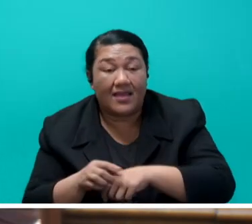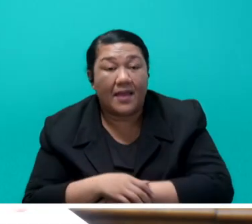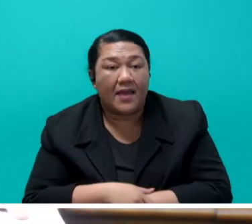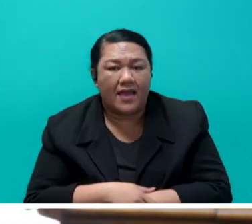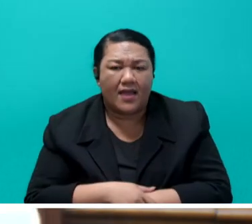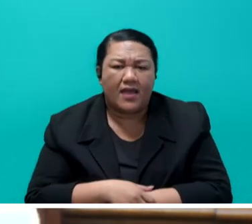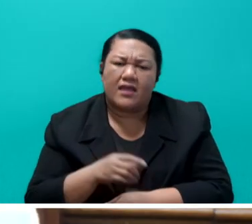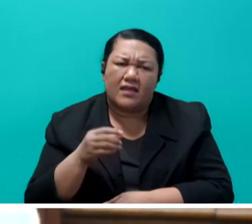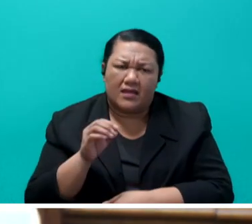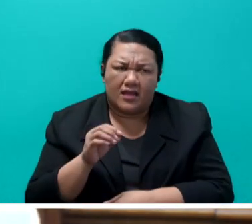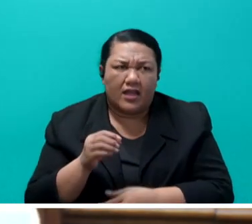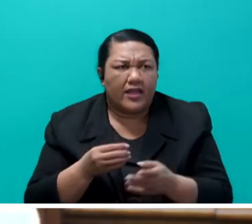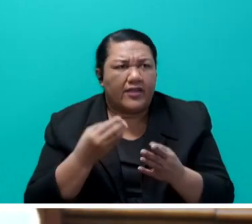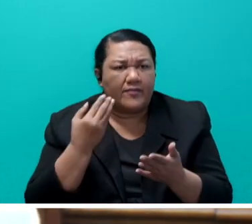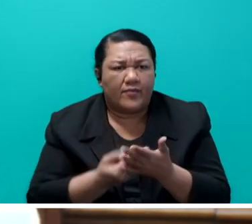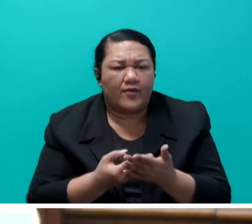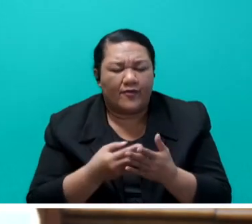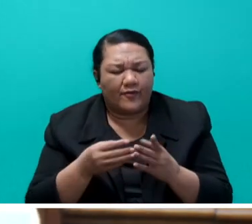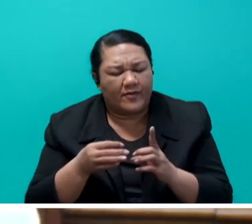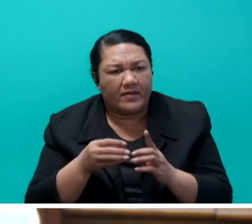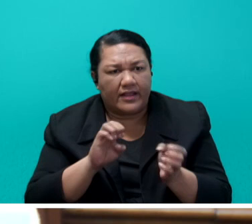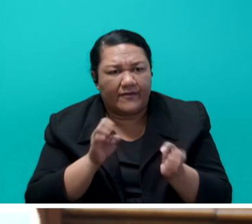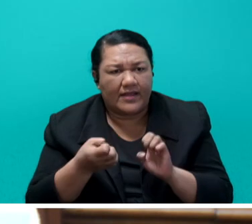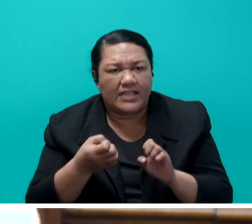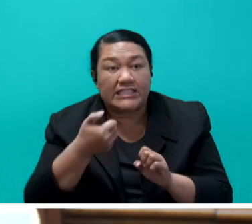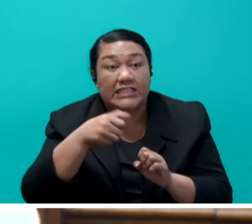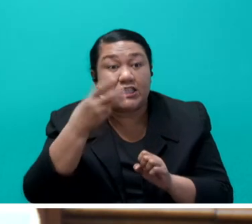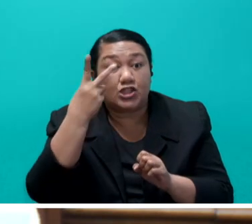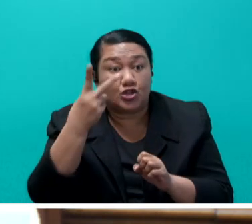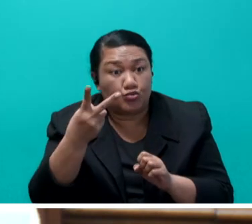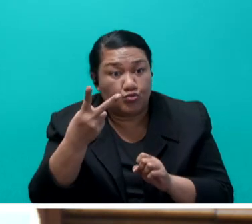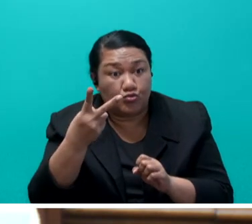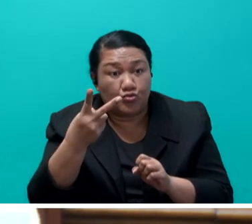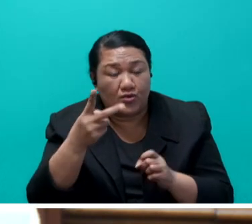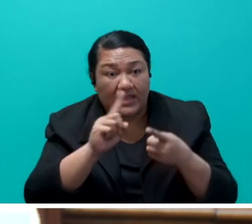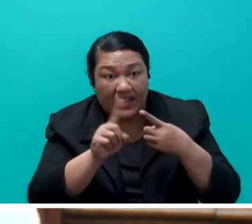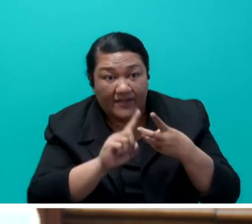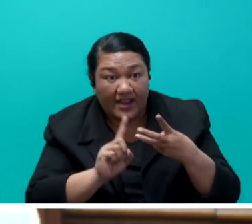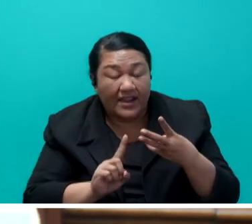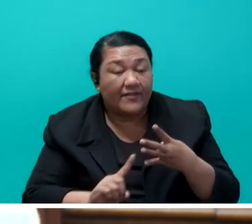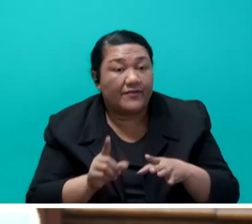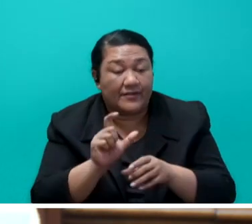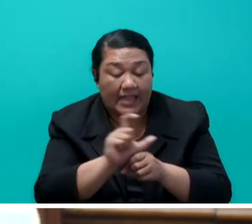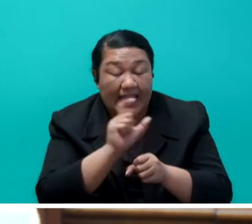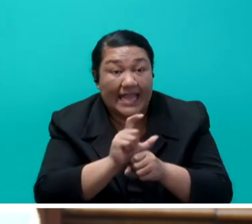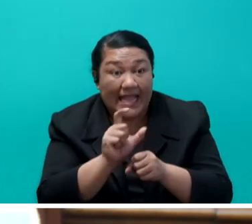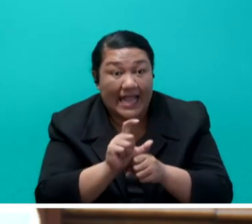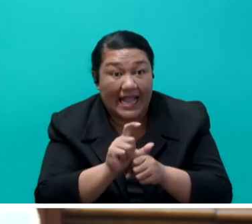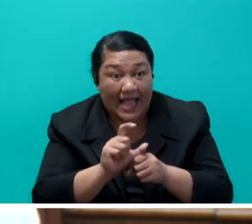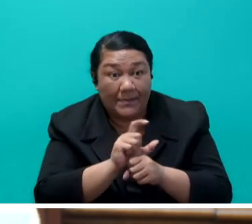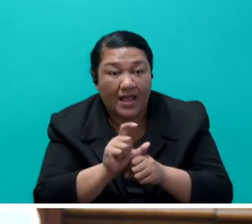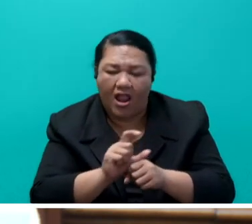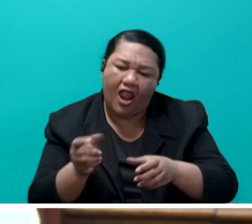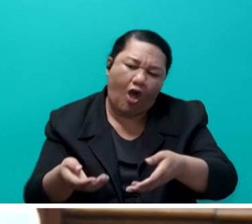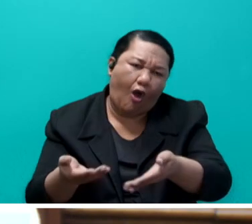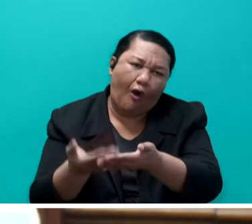effective in removing 62 radioactive elements, leaving only relatively low levels of